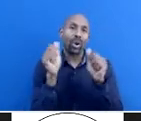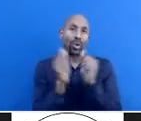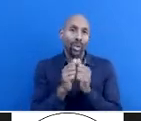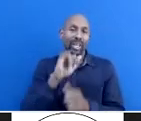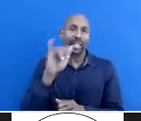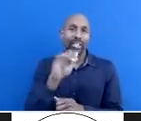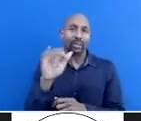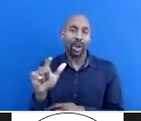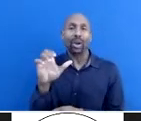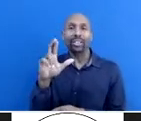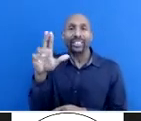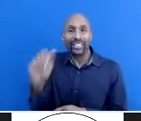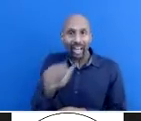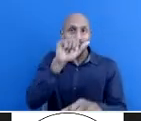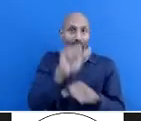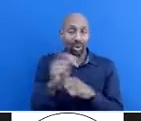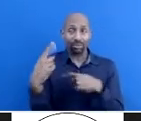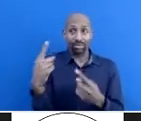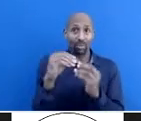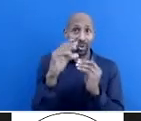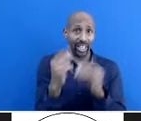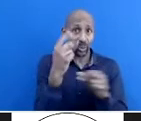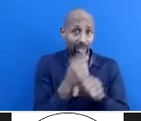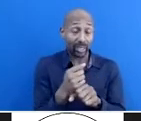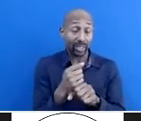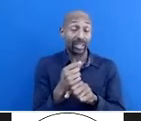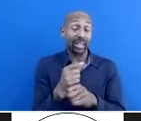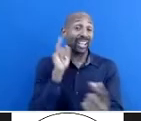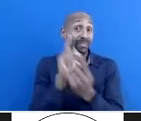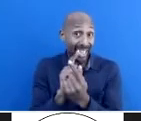during COVID. Interestingly enough, he was one of